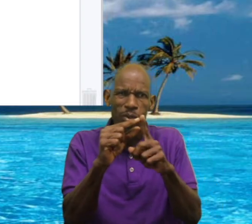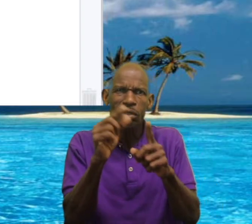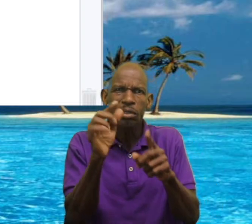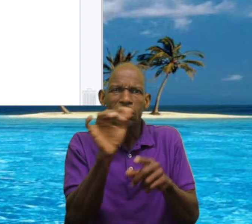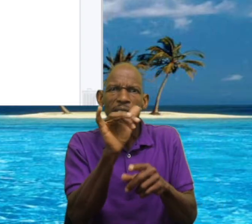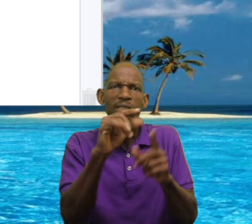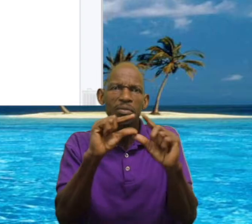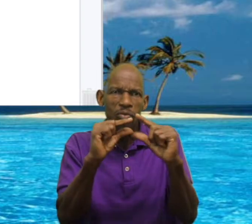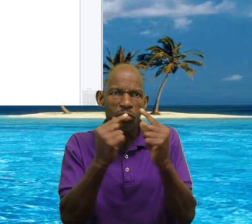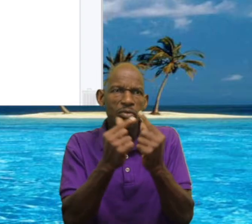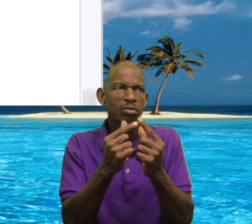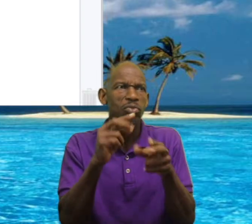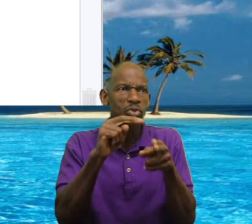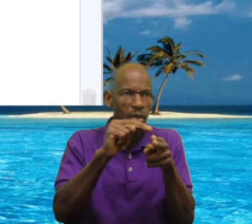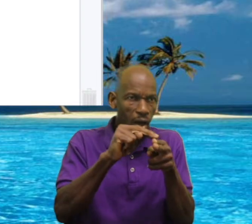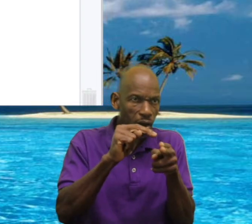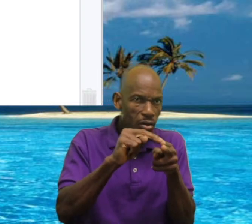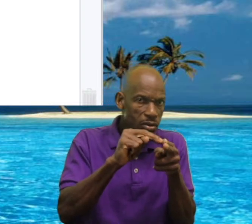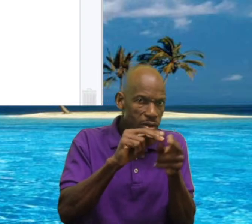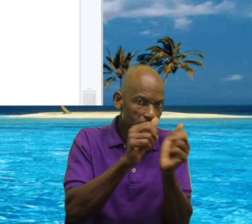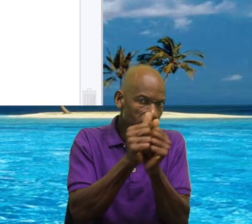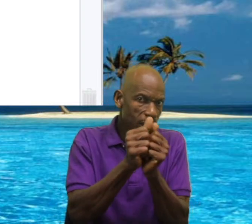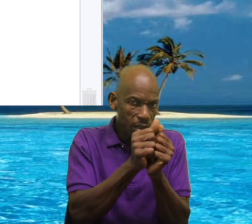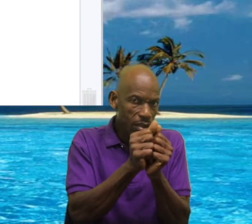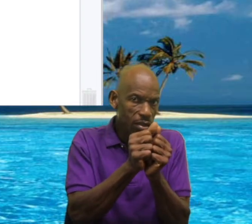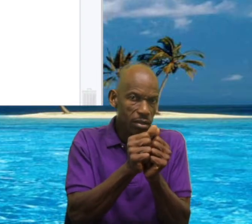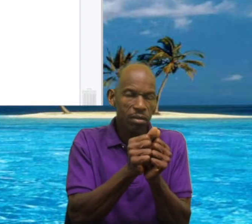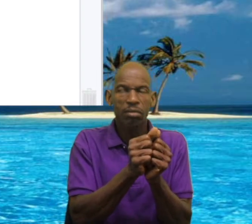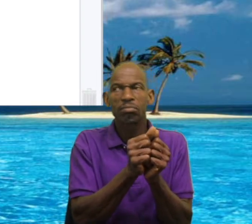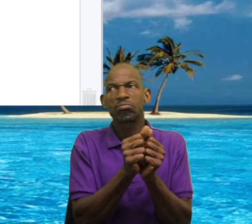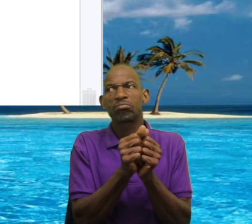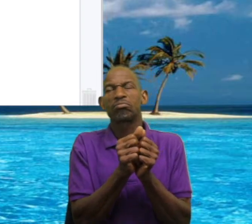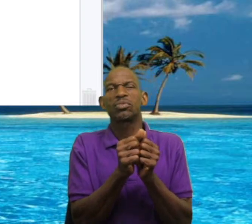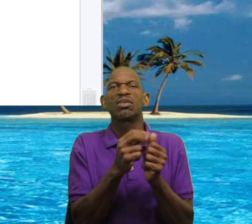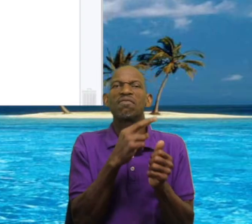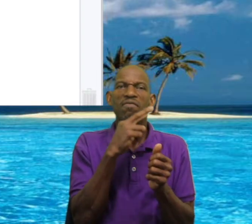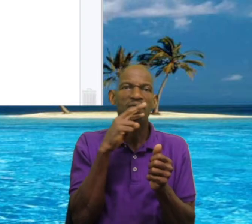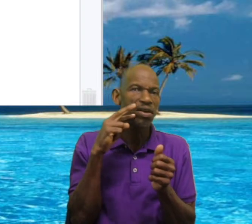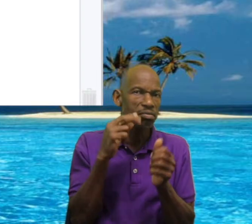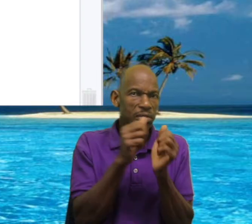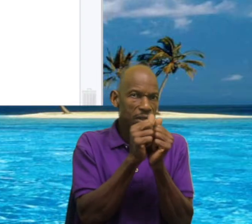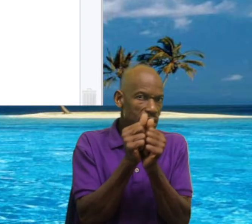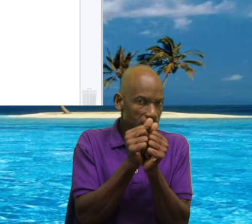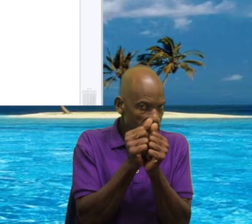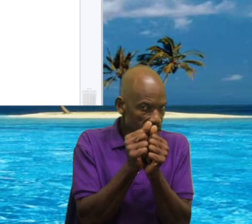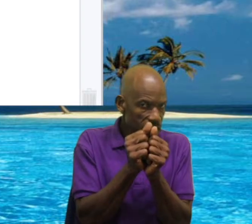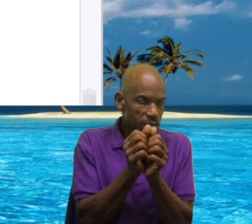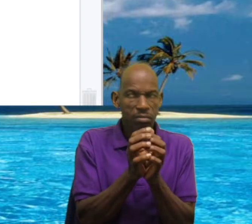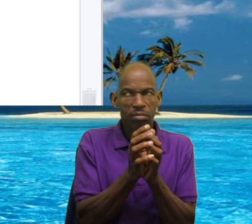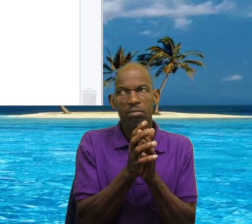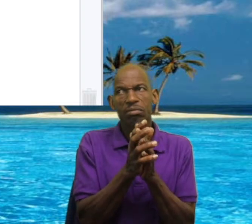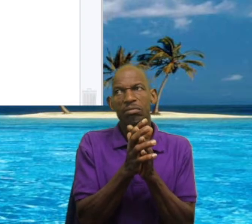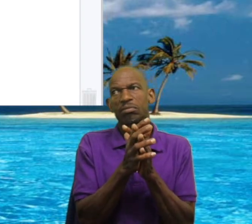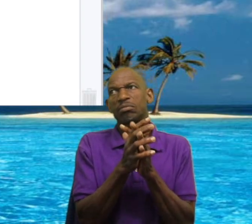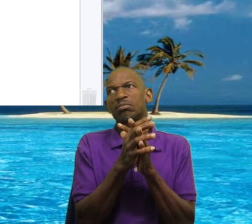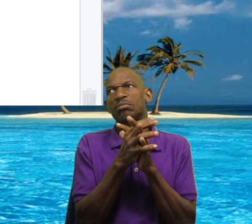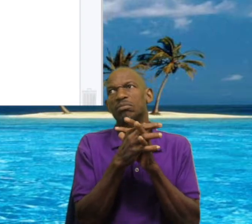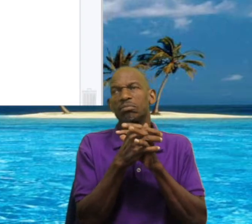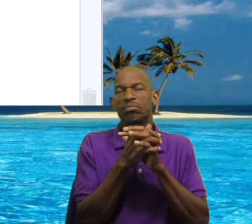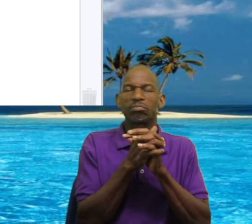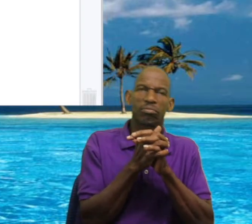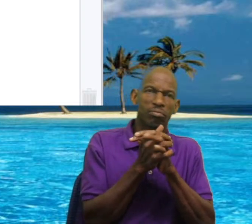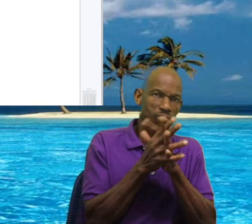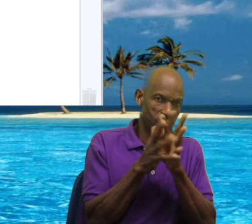of words, we use and to join them. So we use and to join